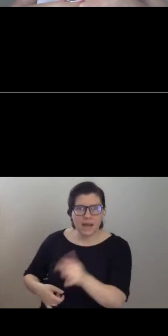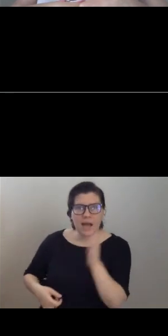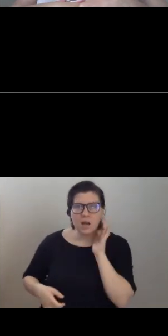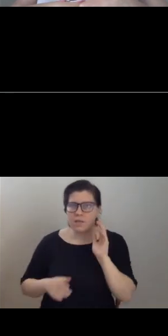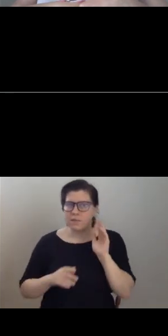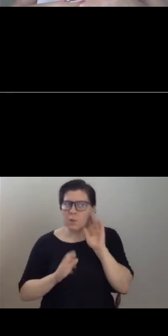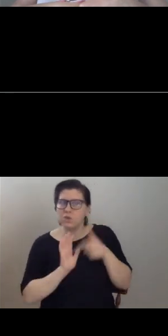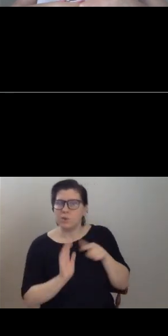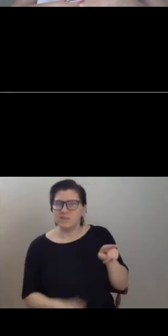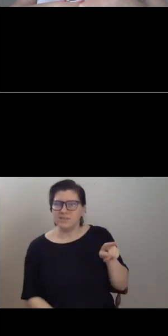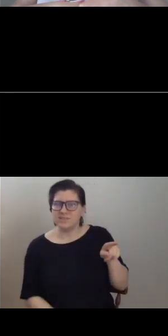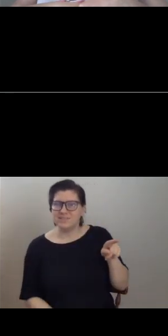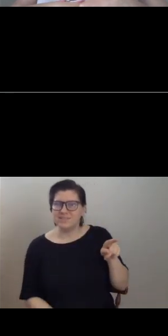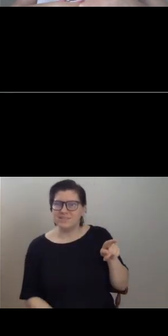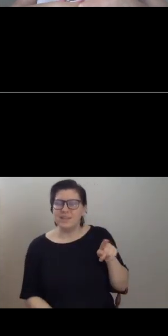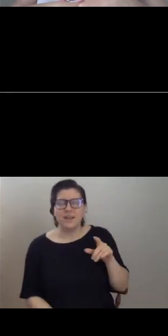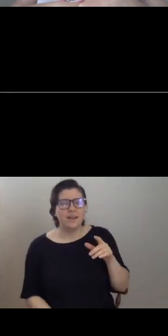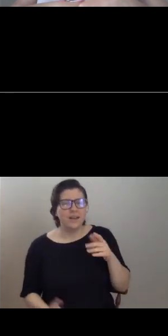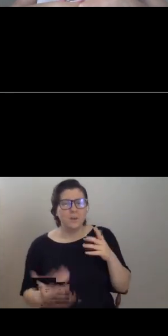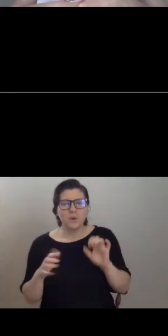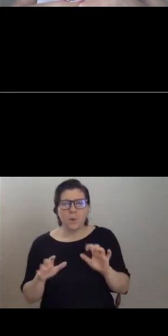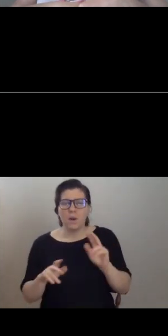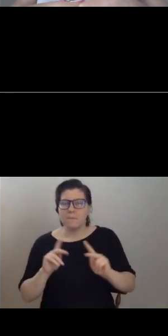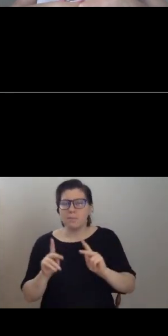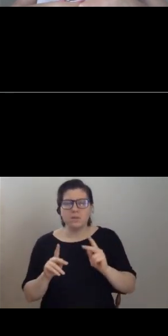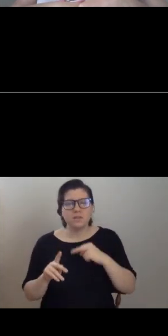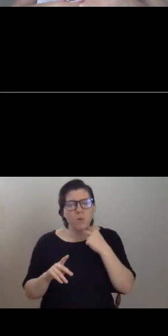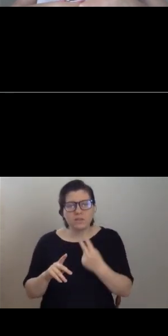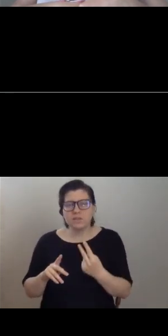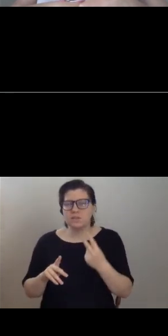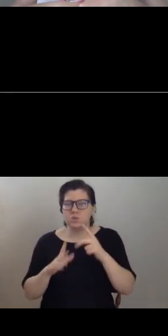don't want other people's voices to drown us out.